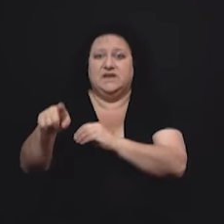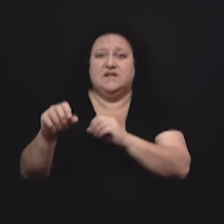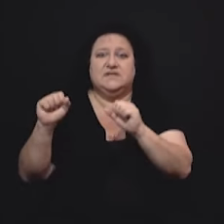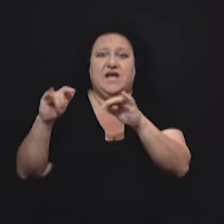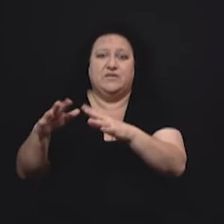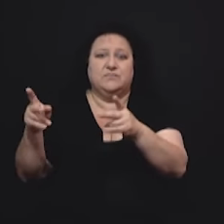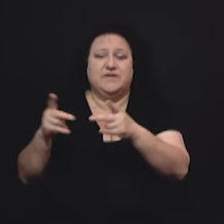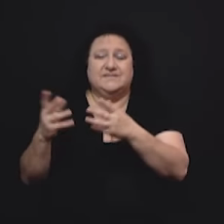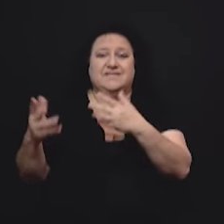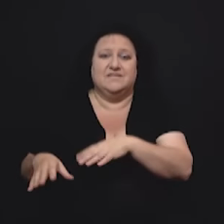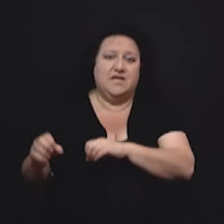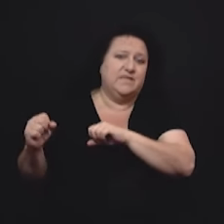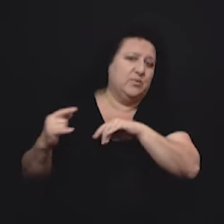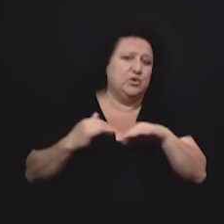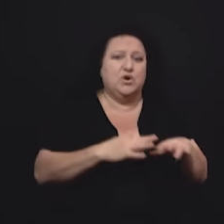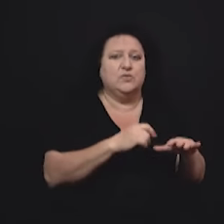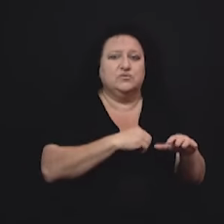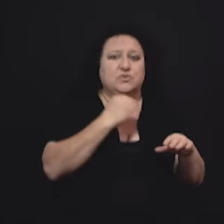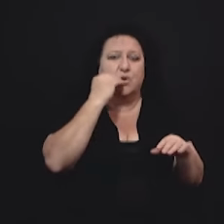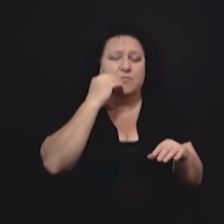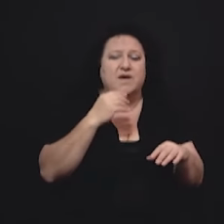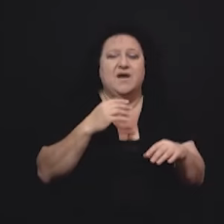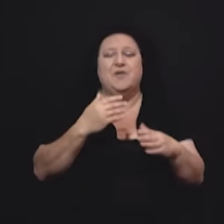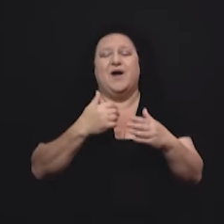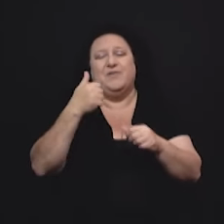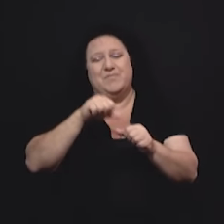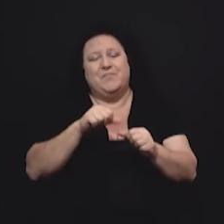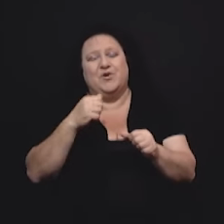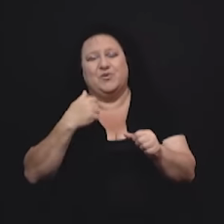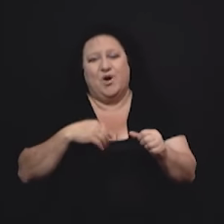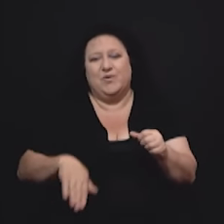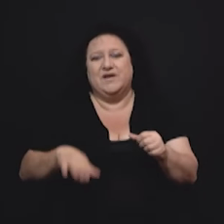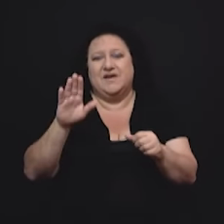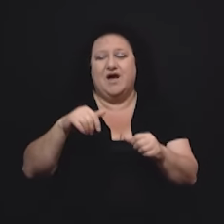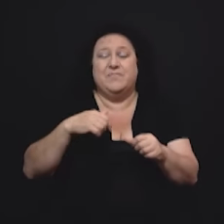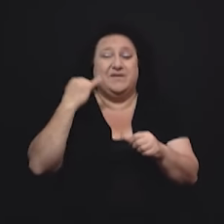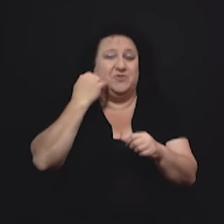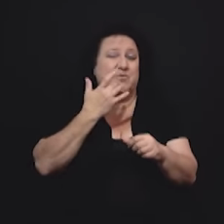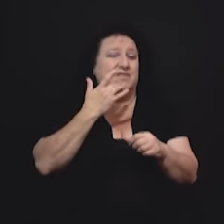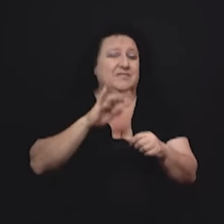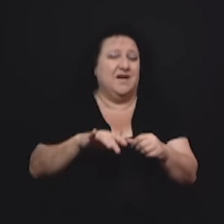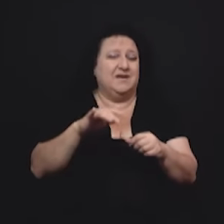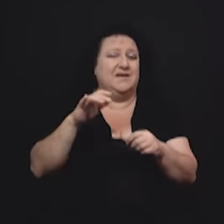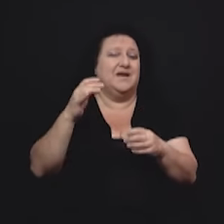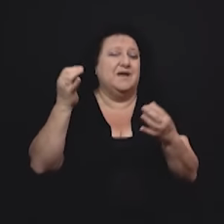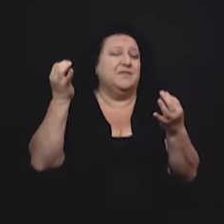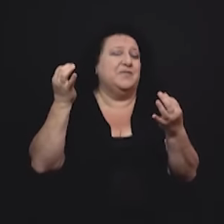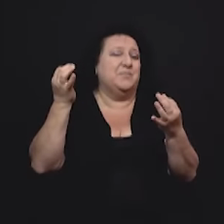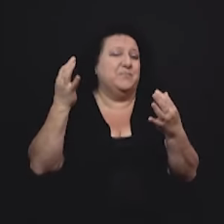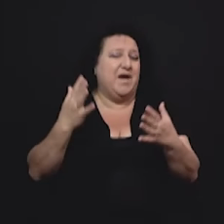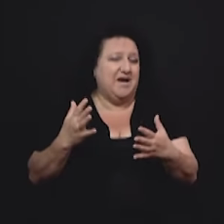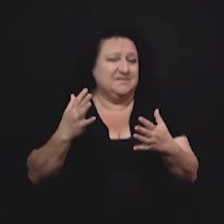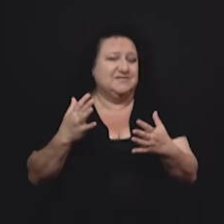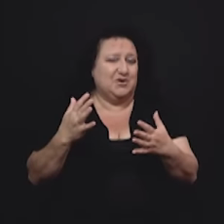got lucky, the pastor would come to your house after church. Yeah. What I didn't like about it is the pastor would get the best piece of chicken.